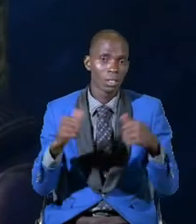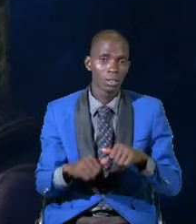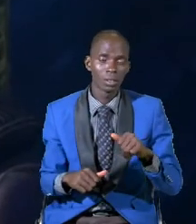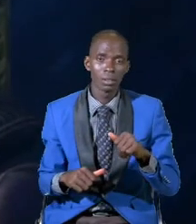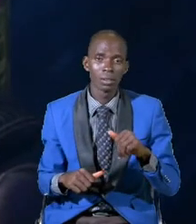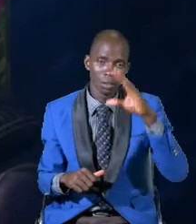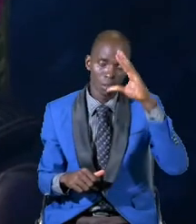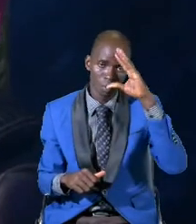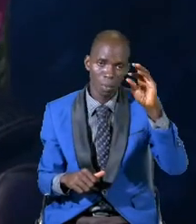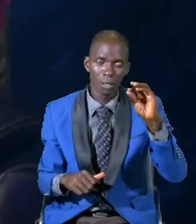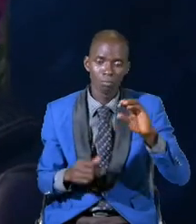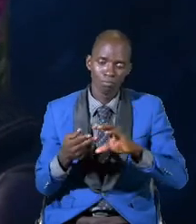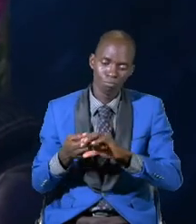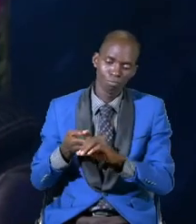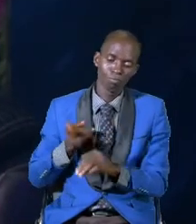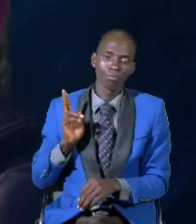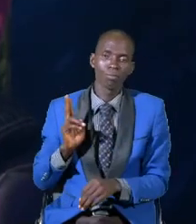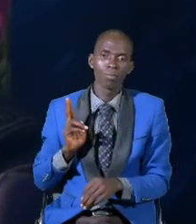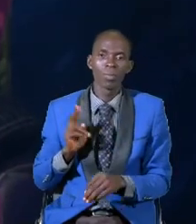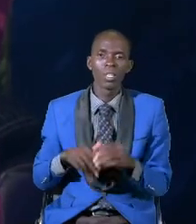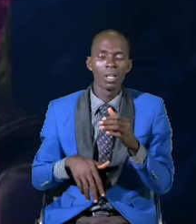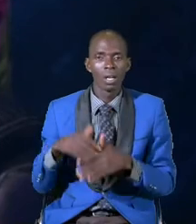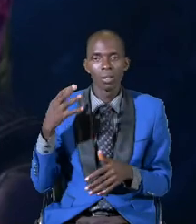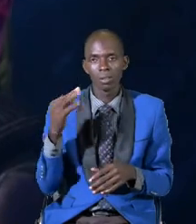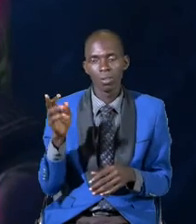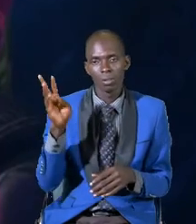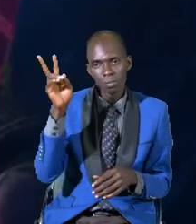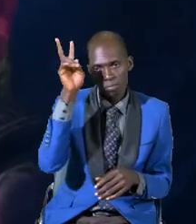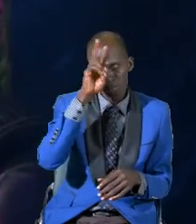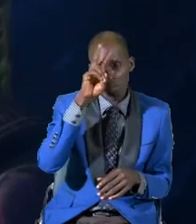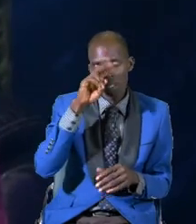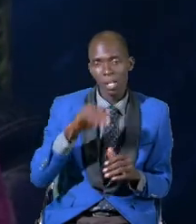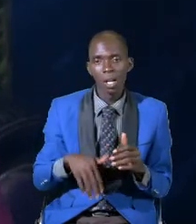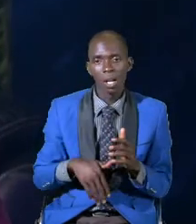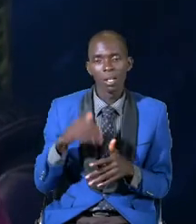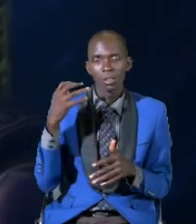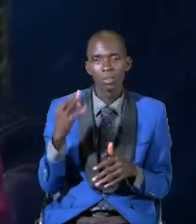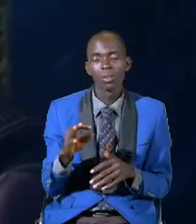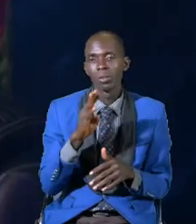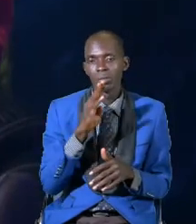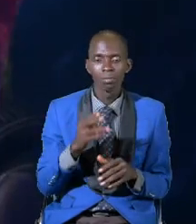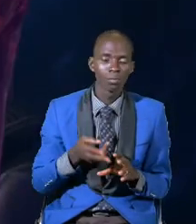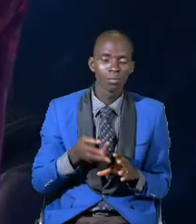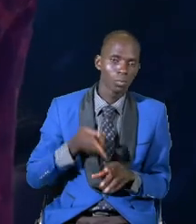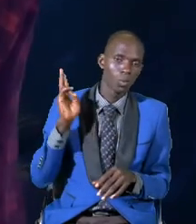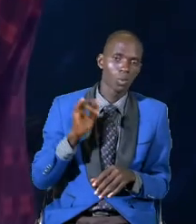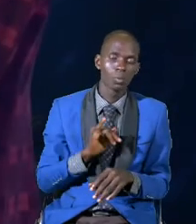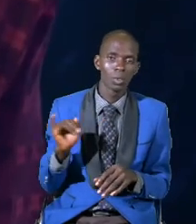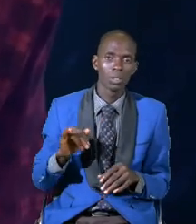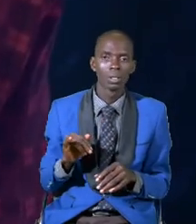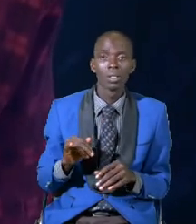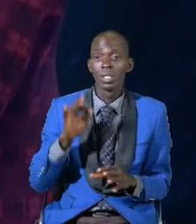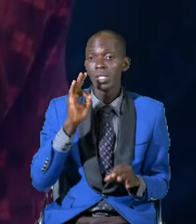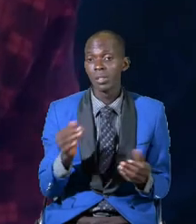of cowardice, out of copying out, out of dropping out, if any man draw back, my